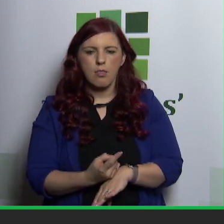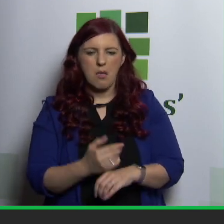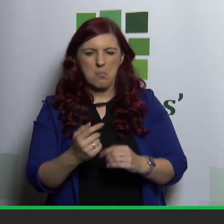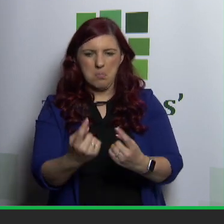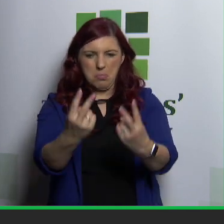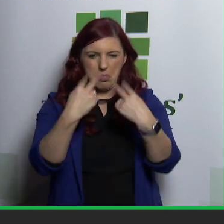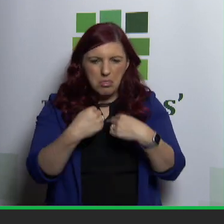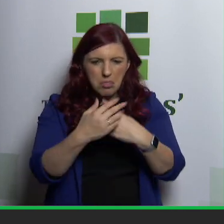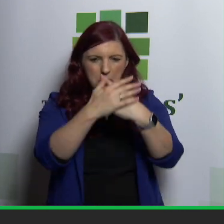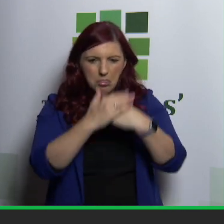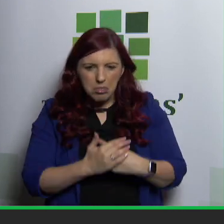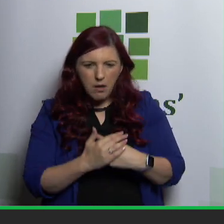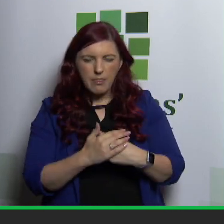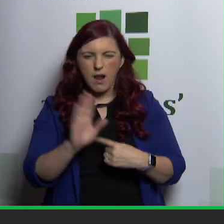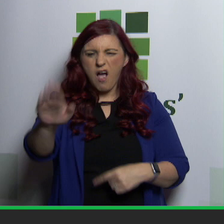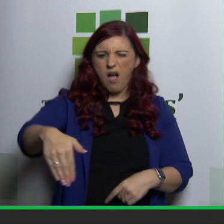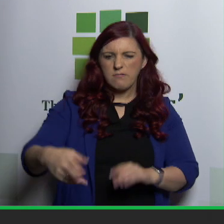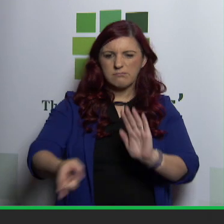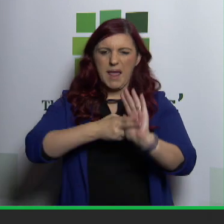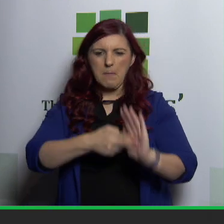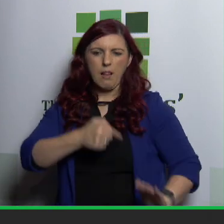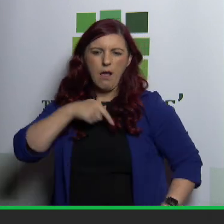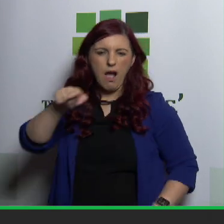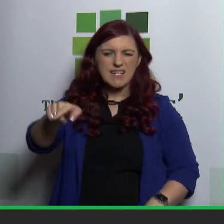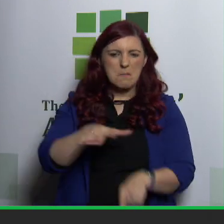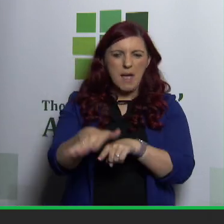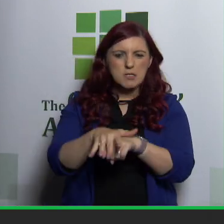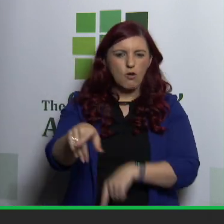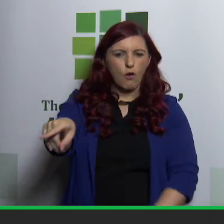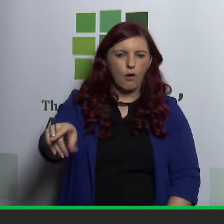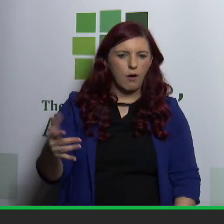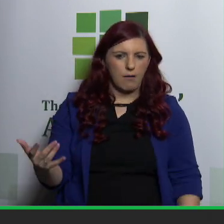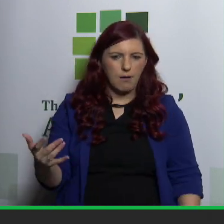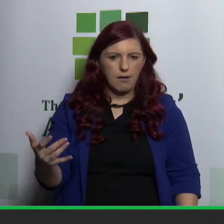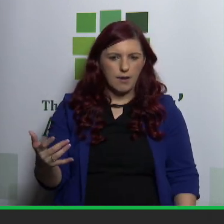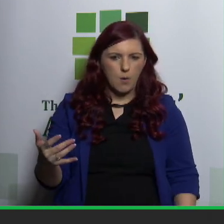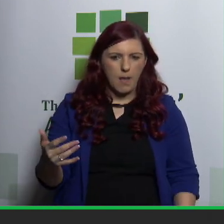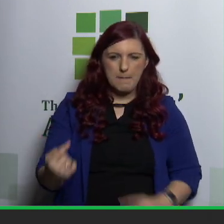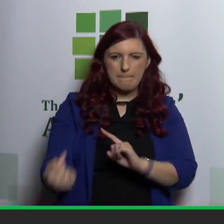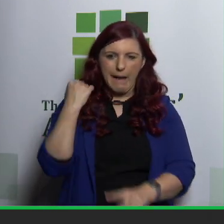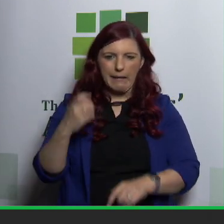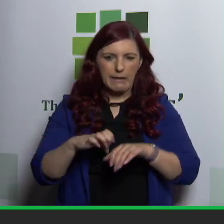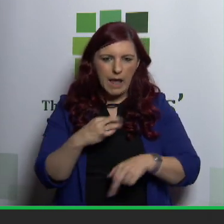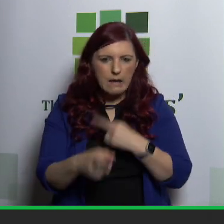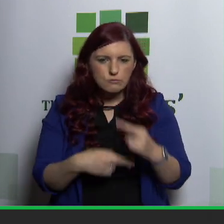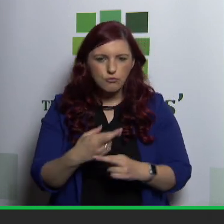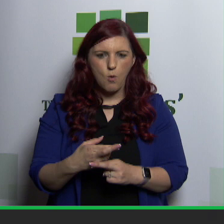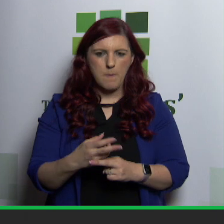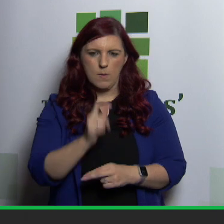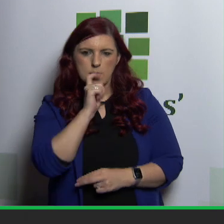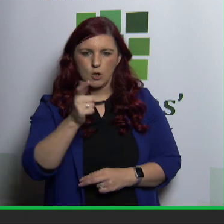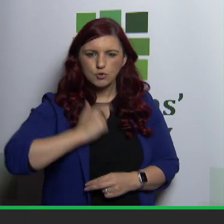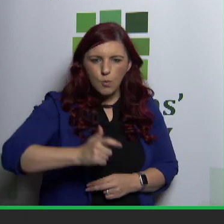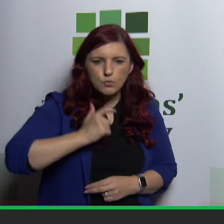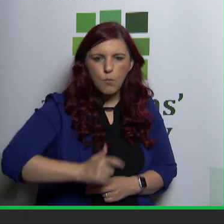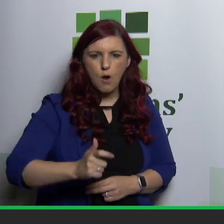she's just a mess up, that's it. Put him down the end of the class, give him the skill codes. Social workers come here, take it,